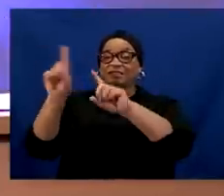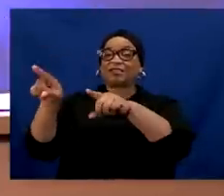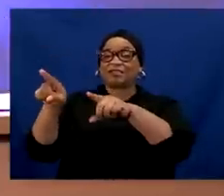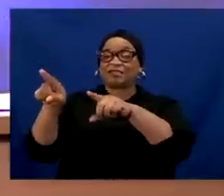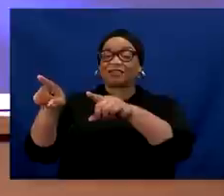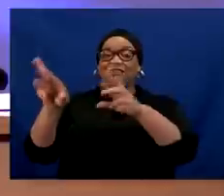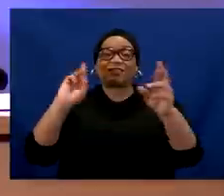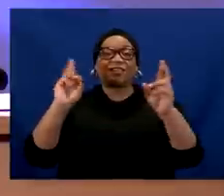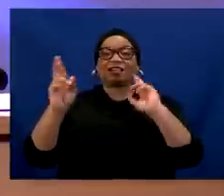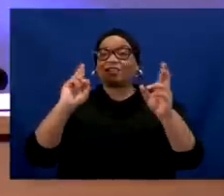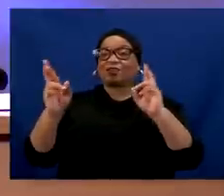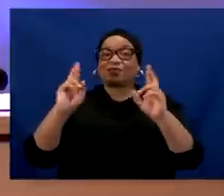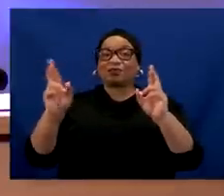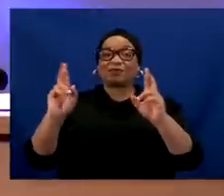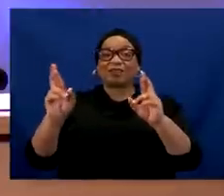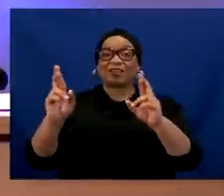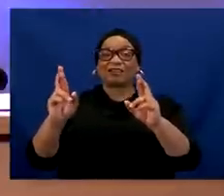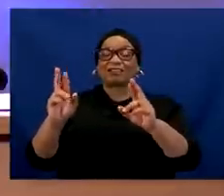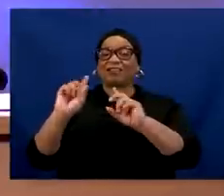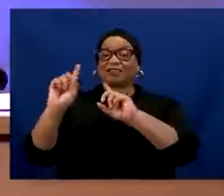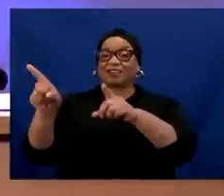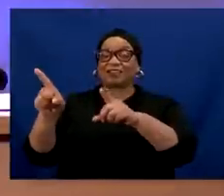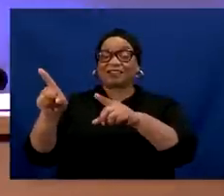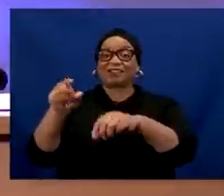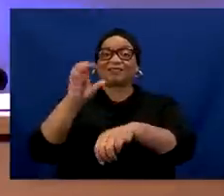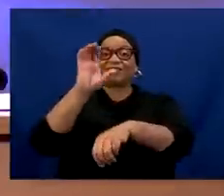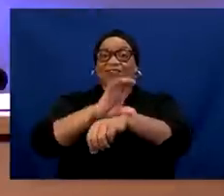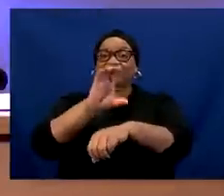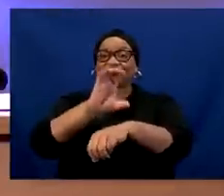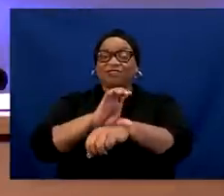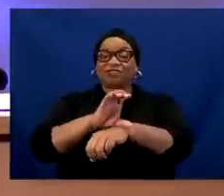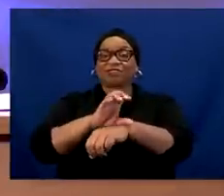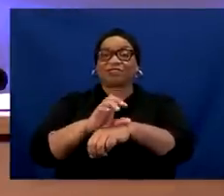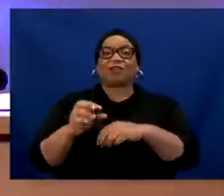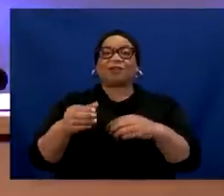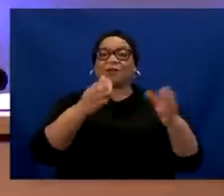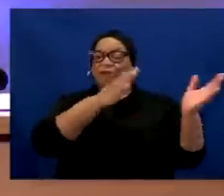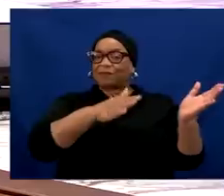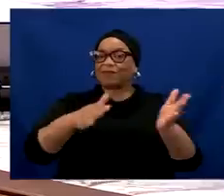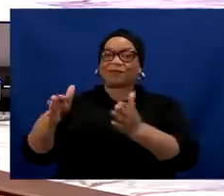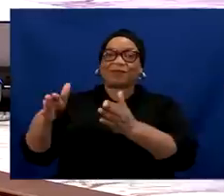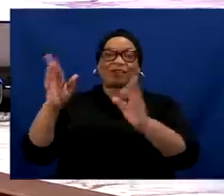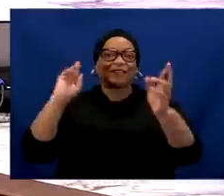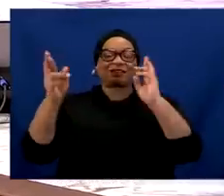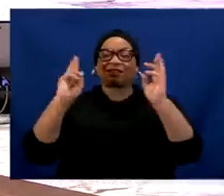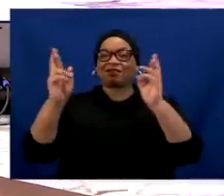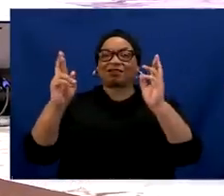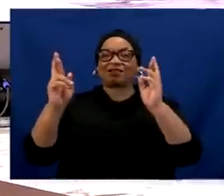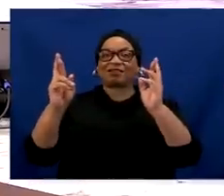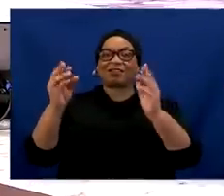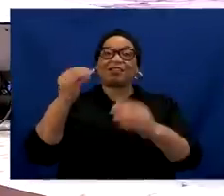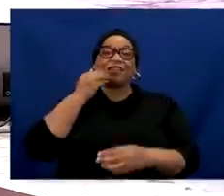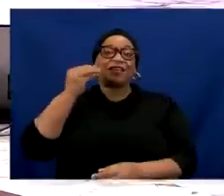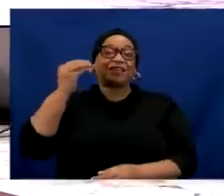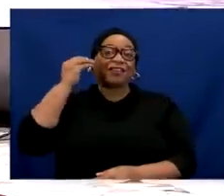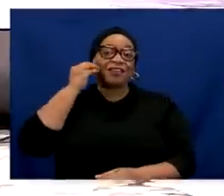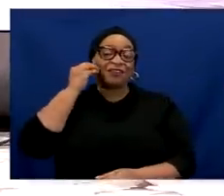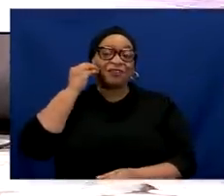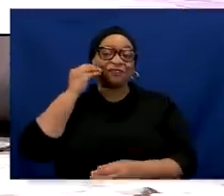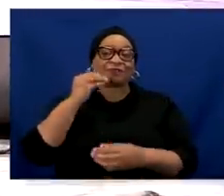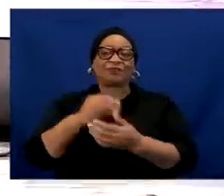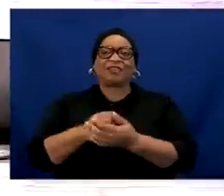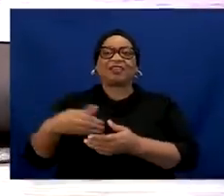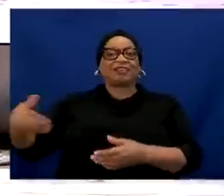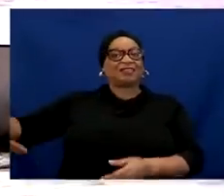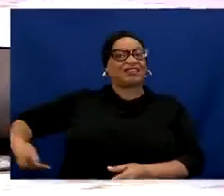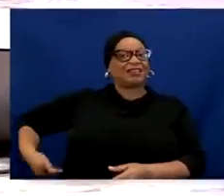ready when you leave the parking lot today. I need you to get ready when you get back home today, because I got a funny